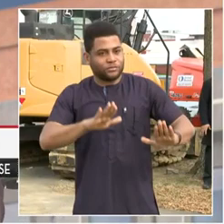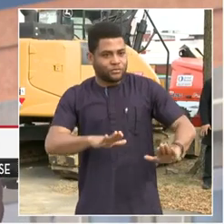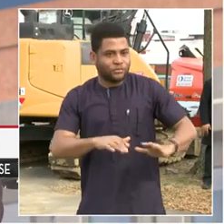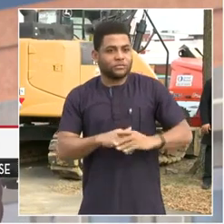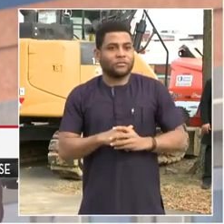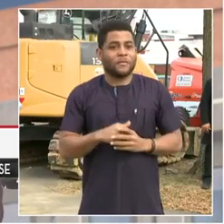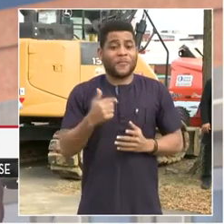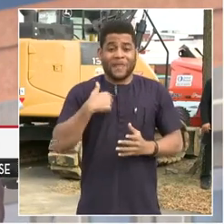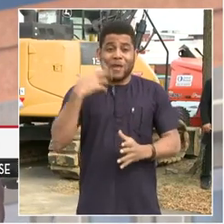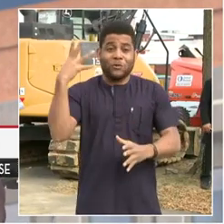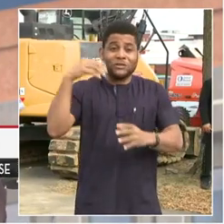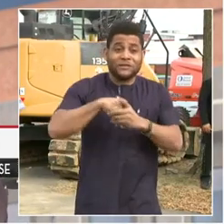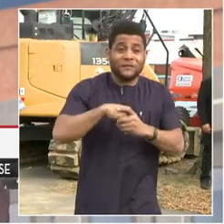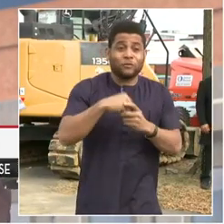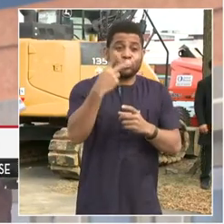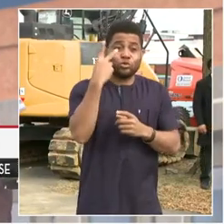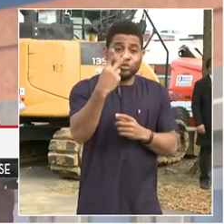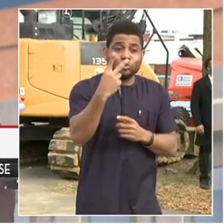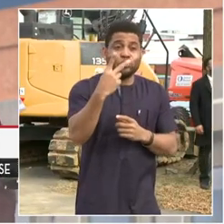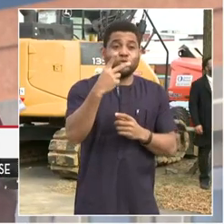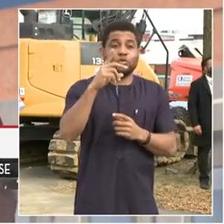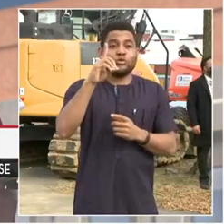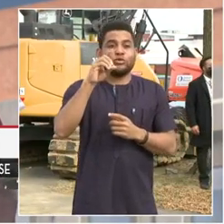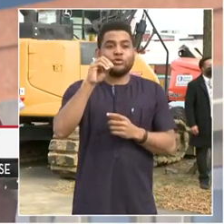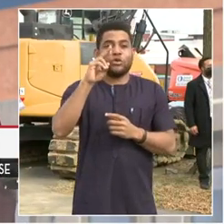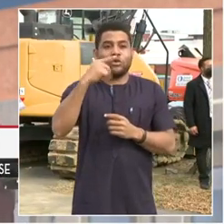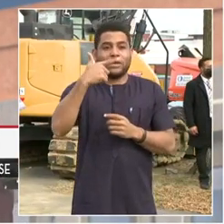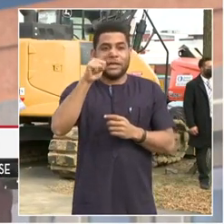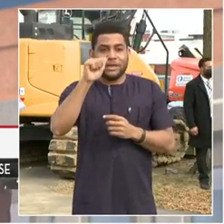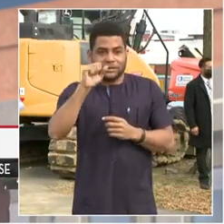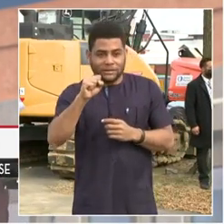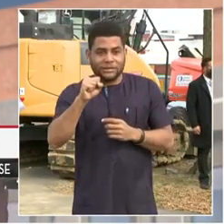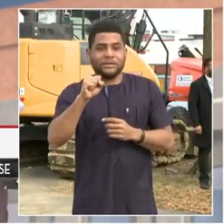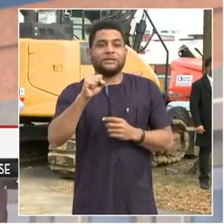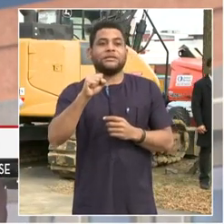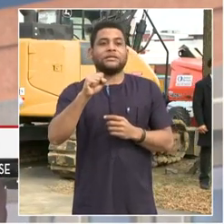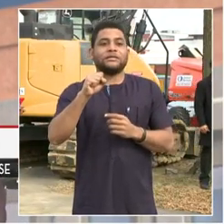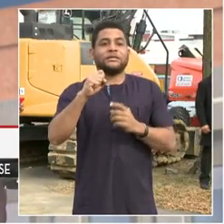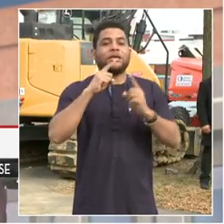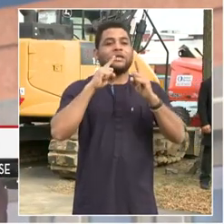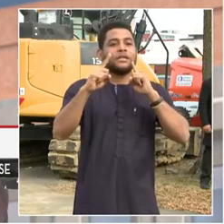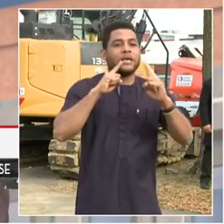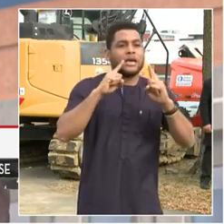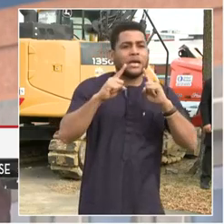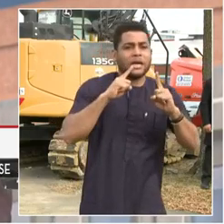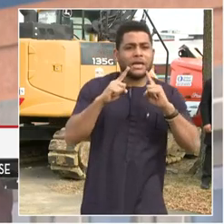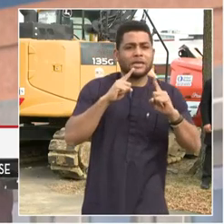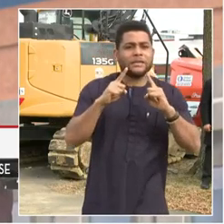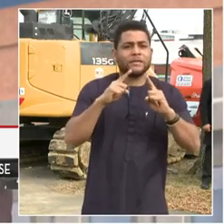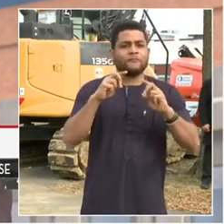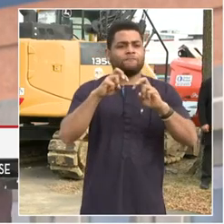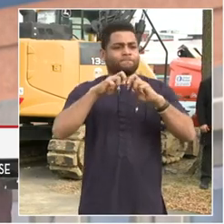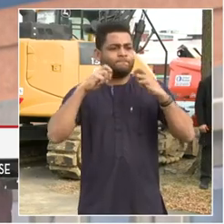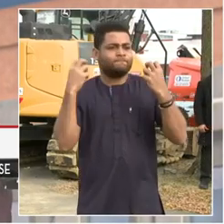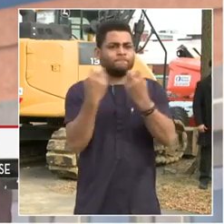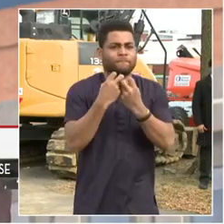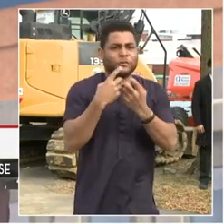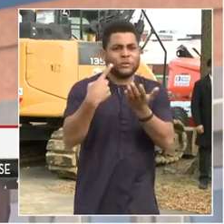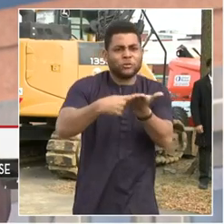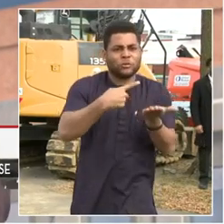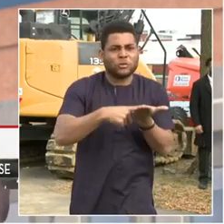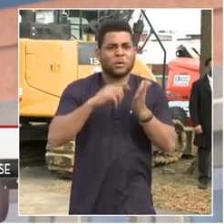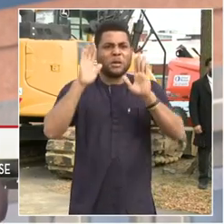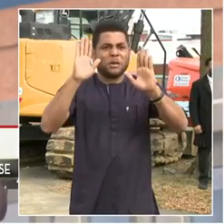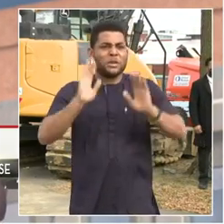Dialogues conversations where I engaged with Douglass scholar Celeste Marie Bernier about the amazing efforts of the Douglass family